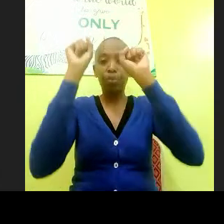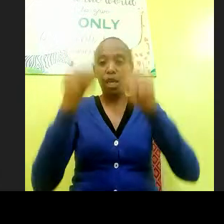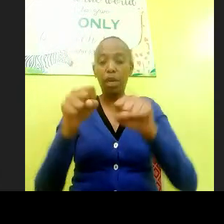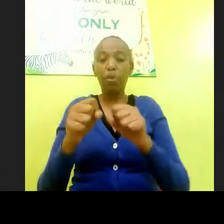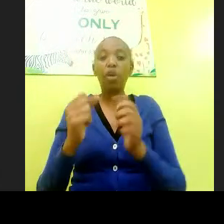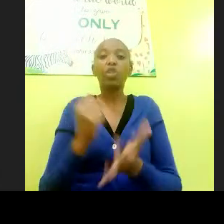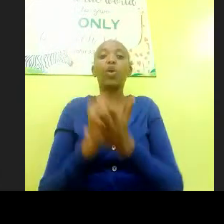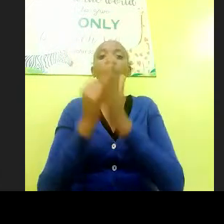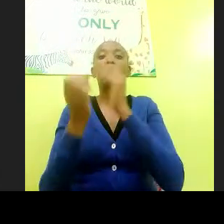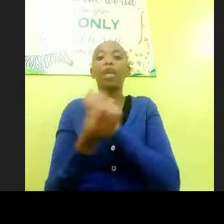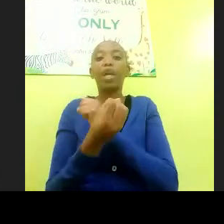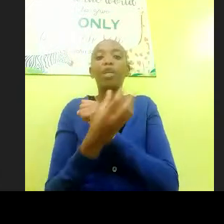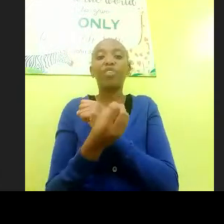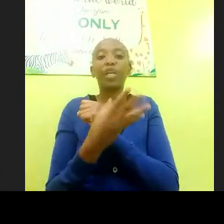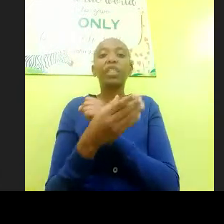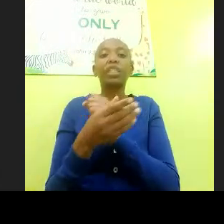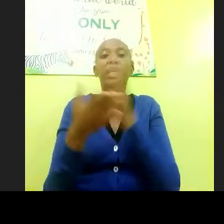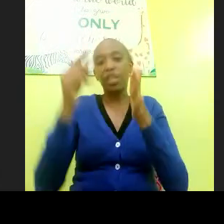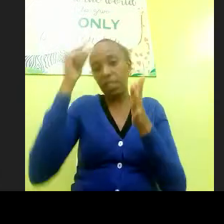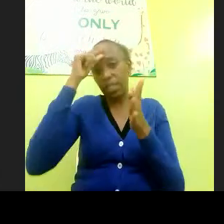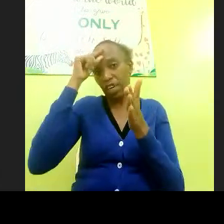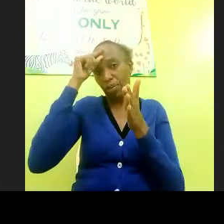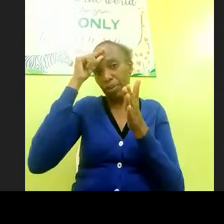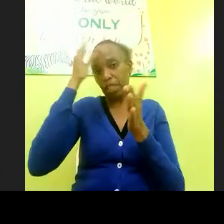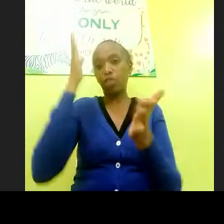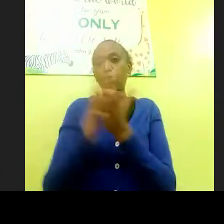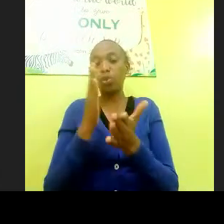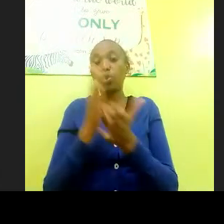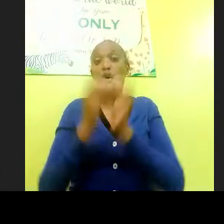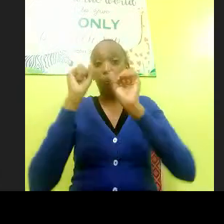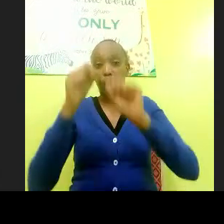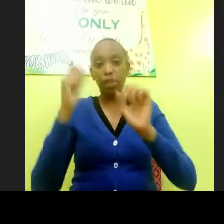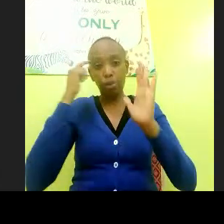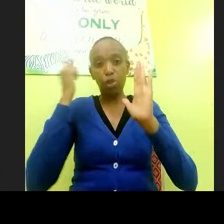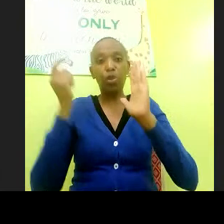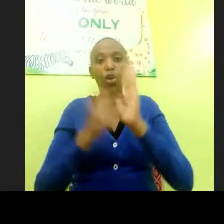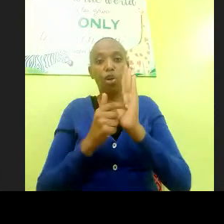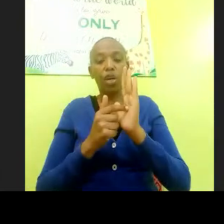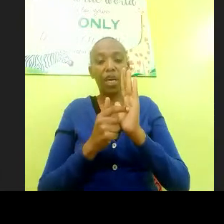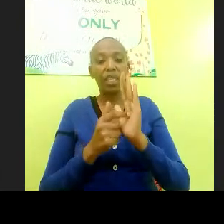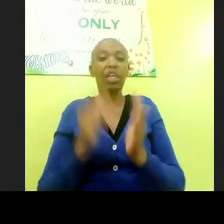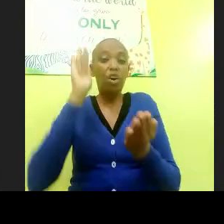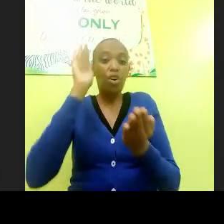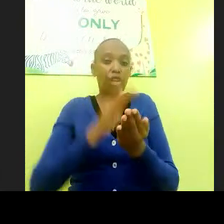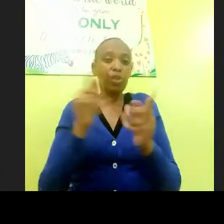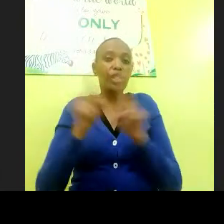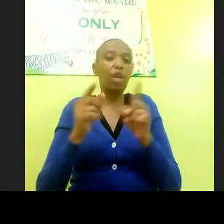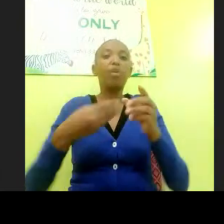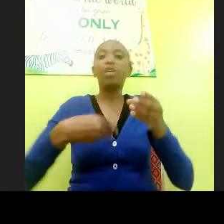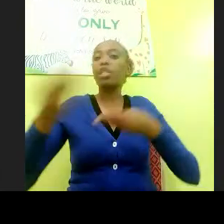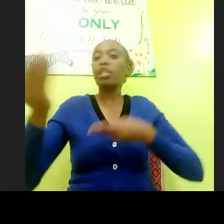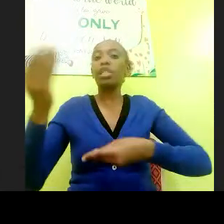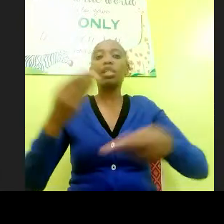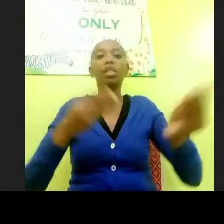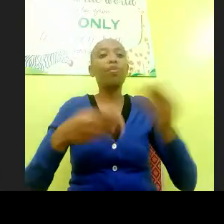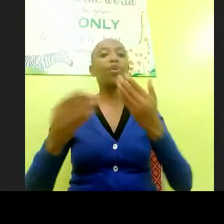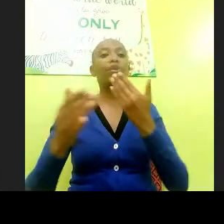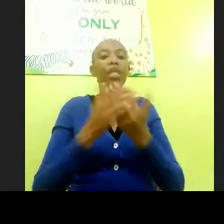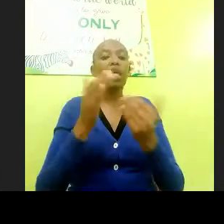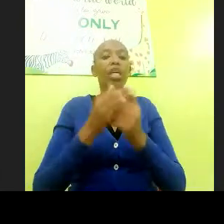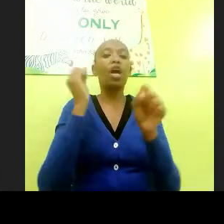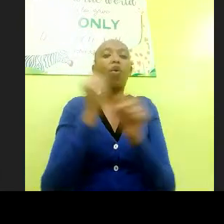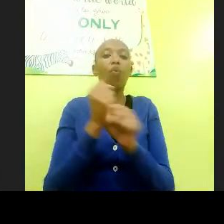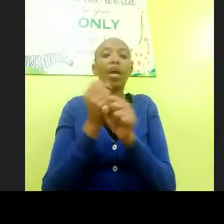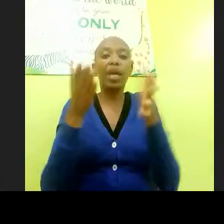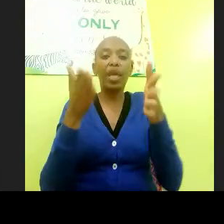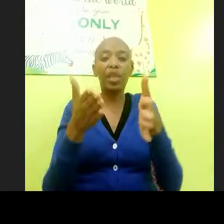advise these governments to actually be able to recognize, reduce, and redistribute care work. And this is